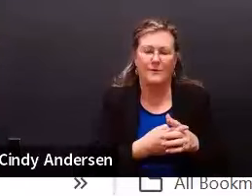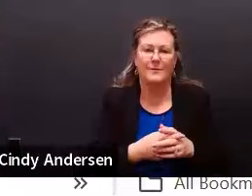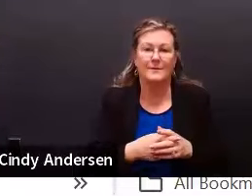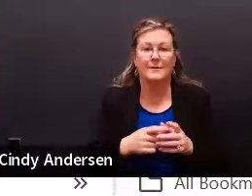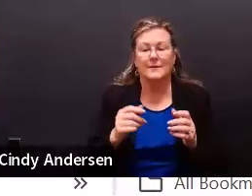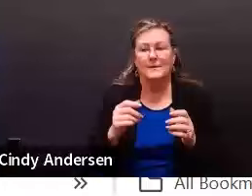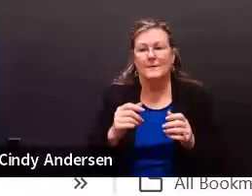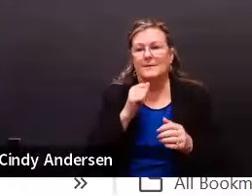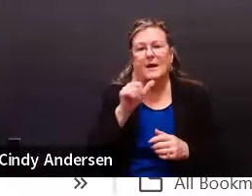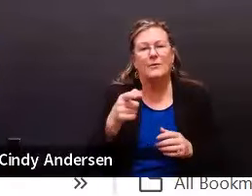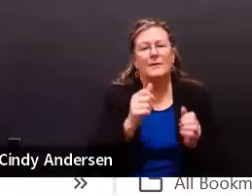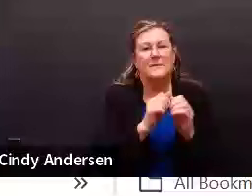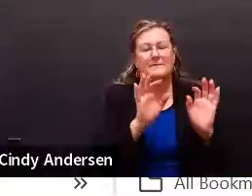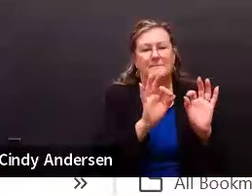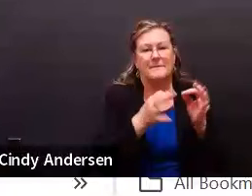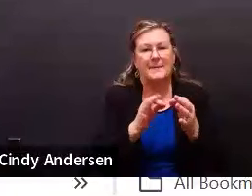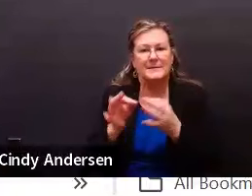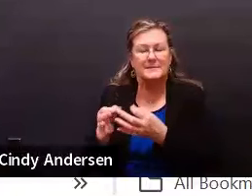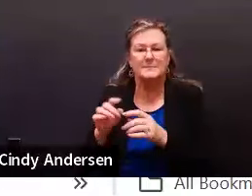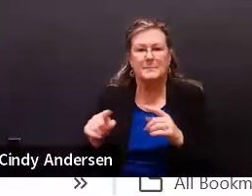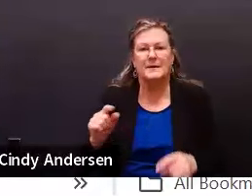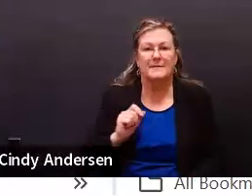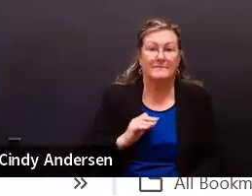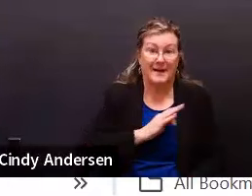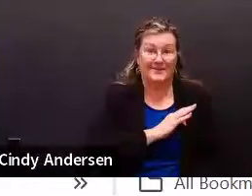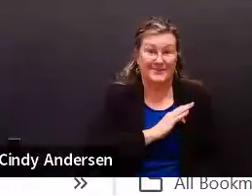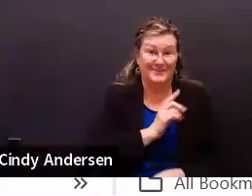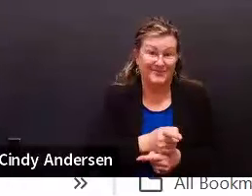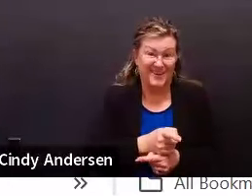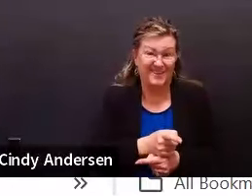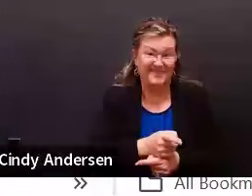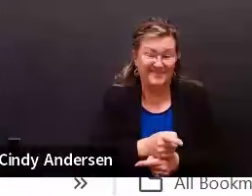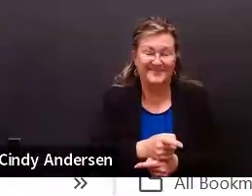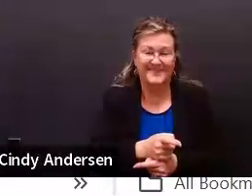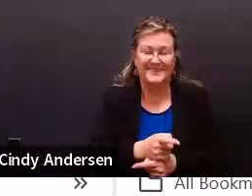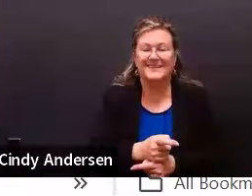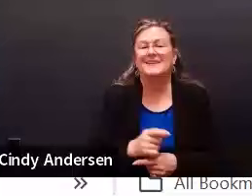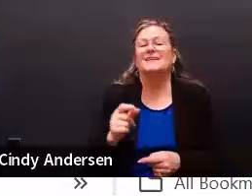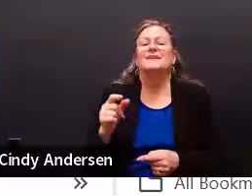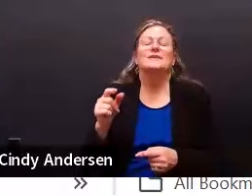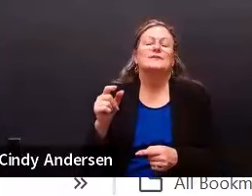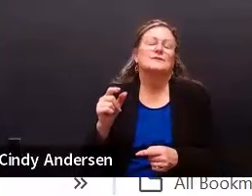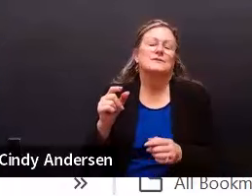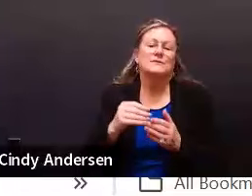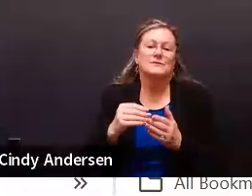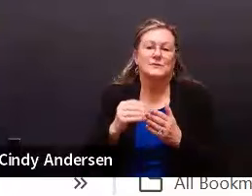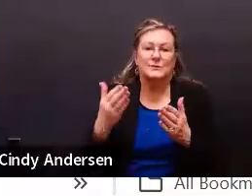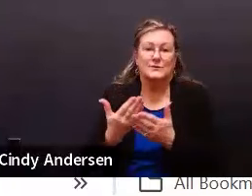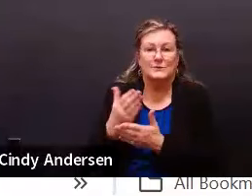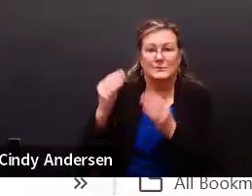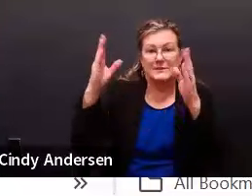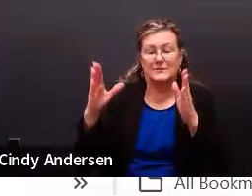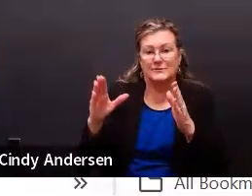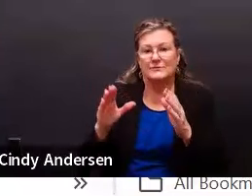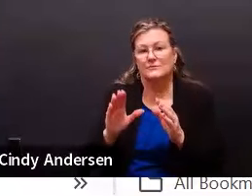with not just families, but also faculty, right? And students, new teachers, to kind of start with that